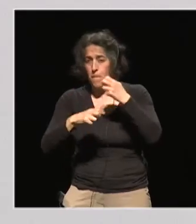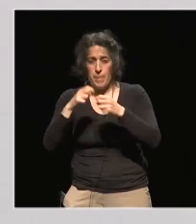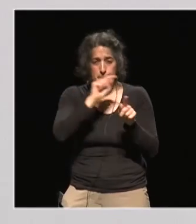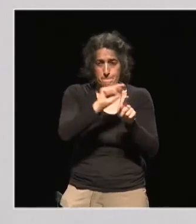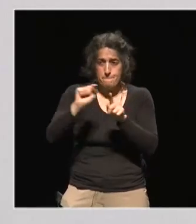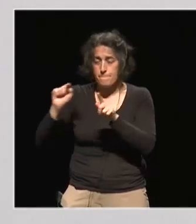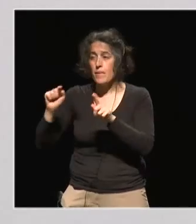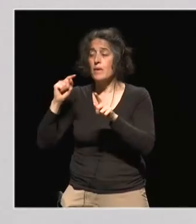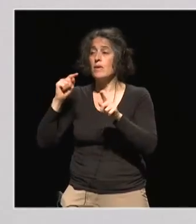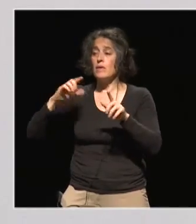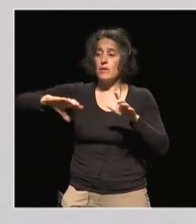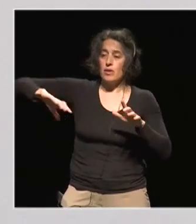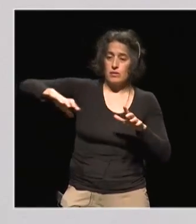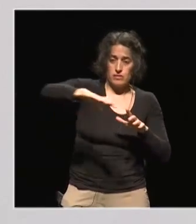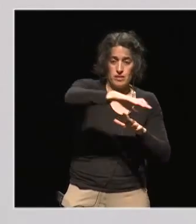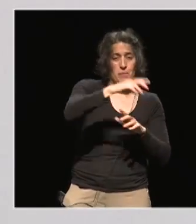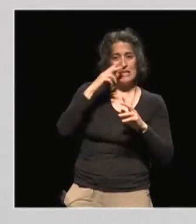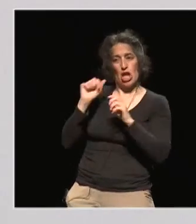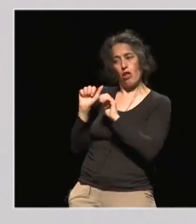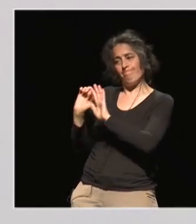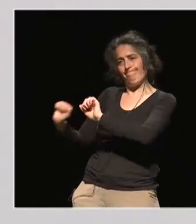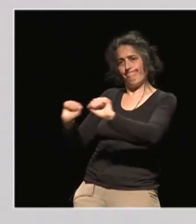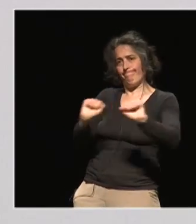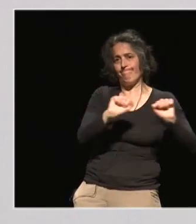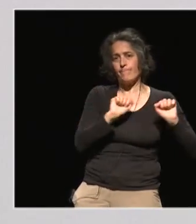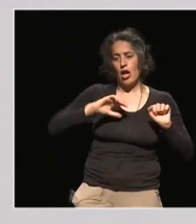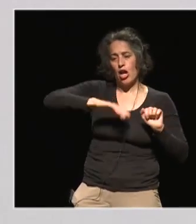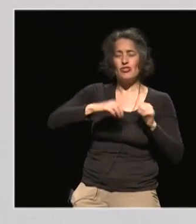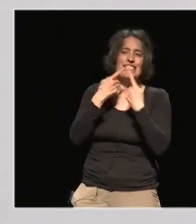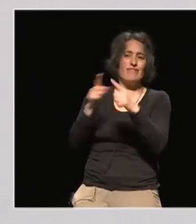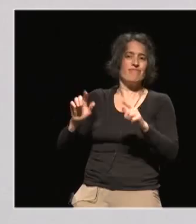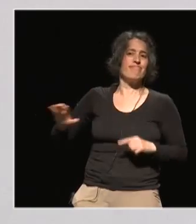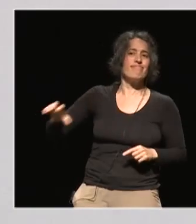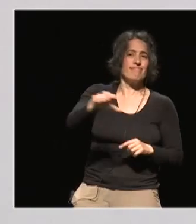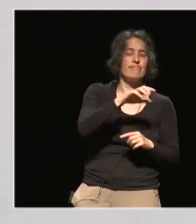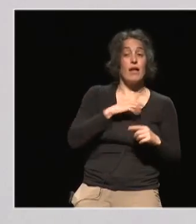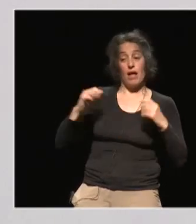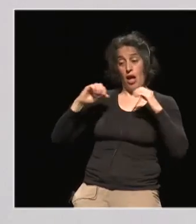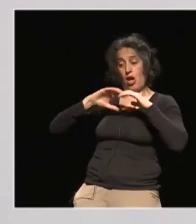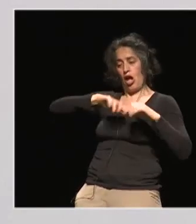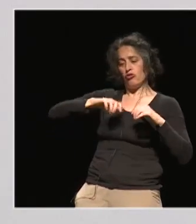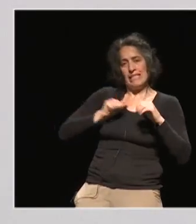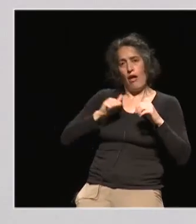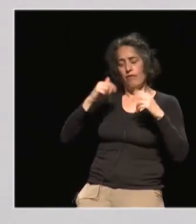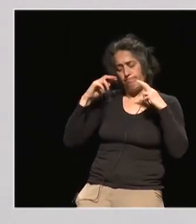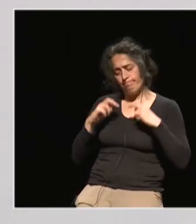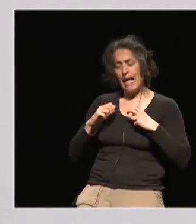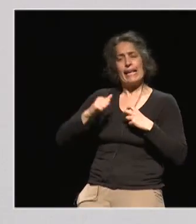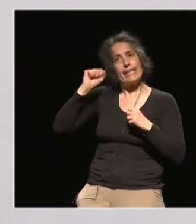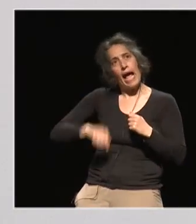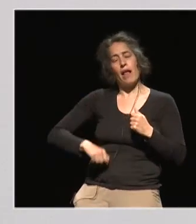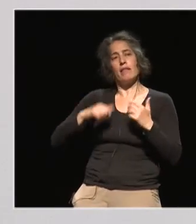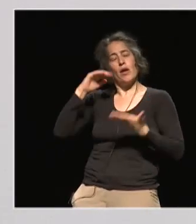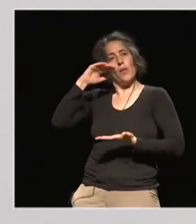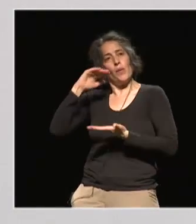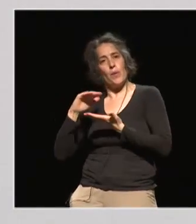do, given the capacity they have, to the best level of their capacity. This okay. And this is the principle